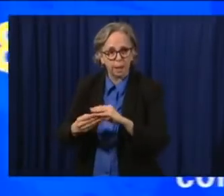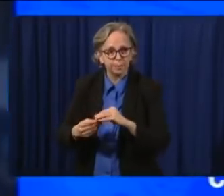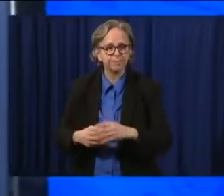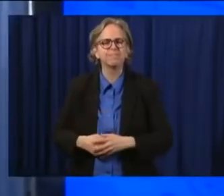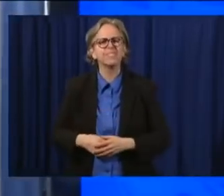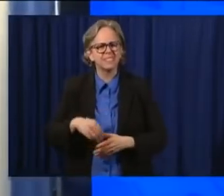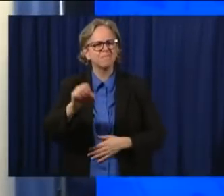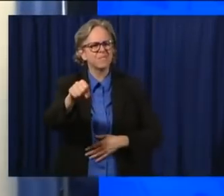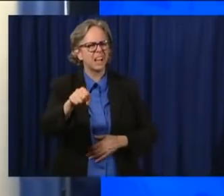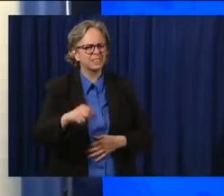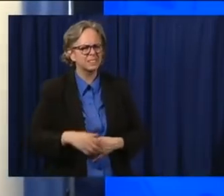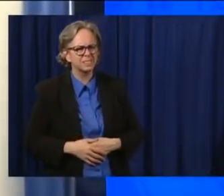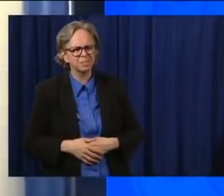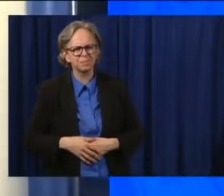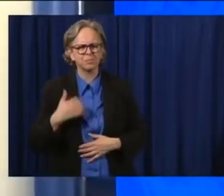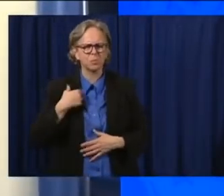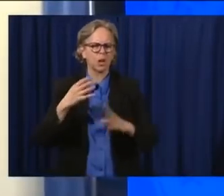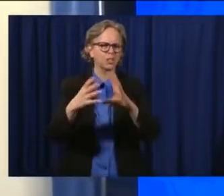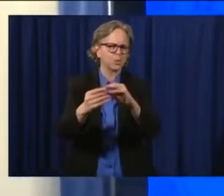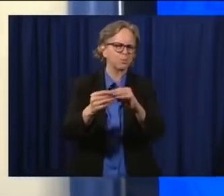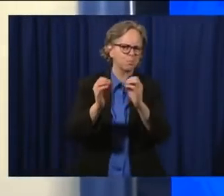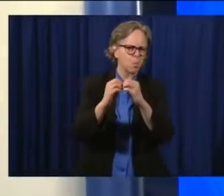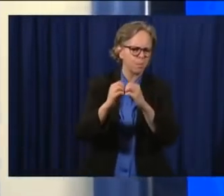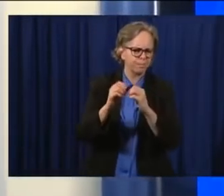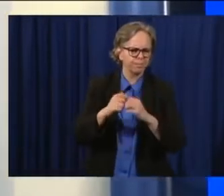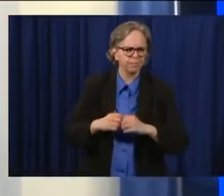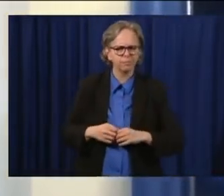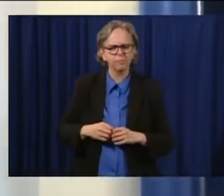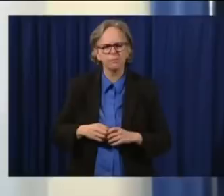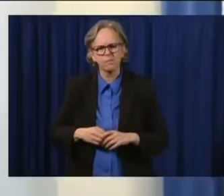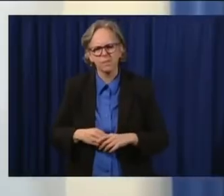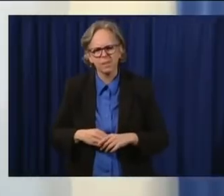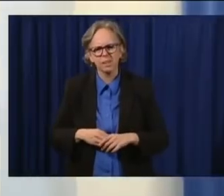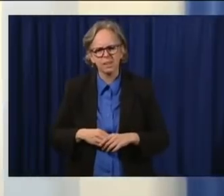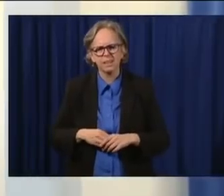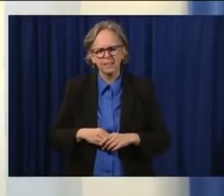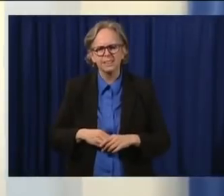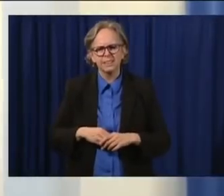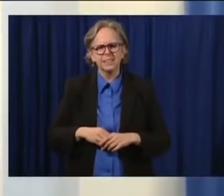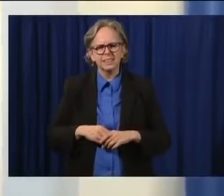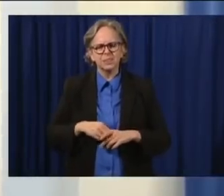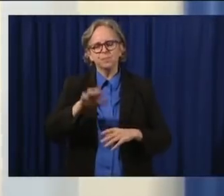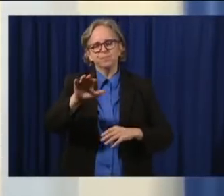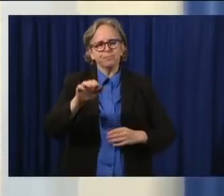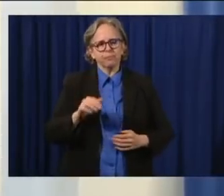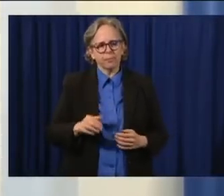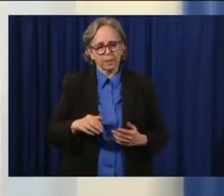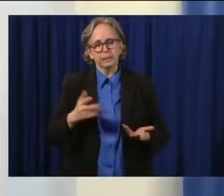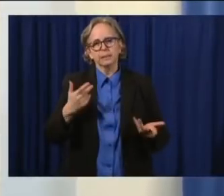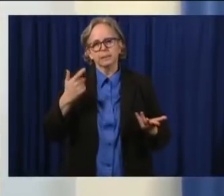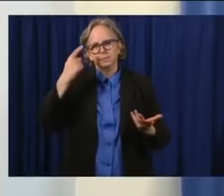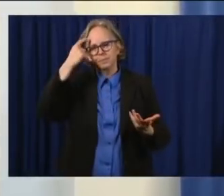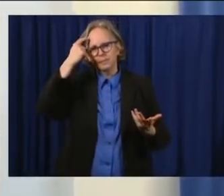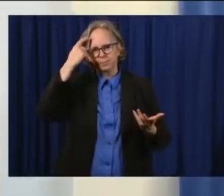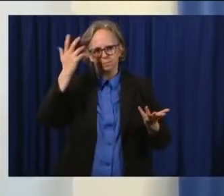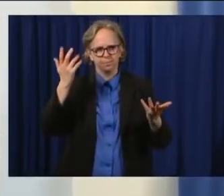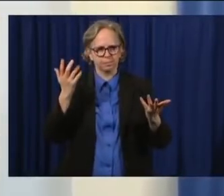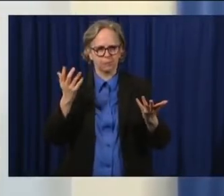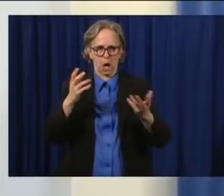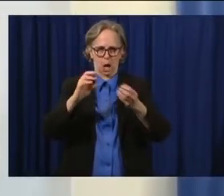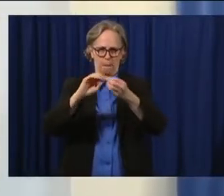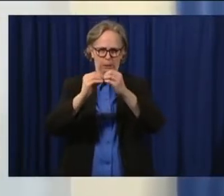I think where the numbers come from that were mentioned were a capacity